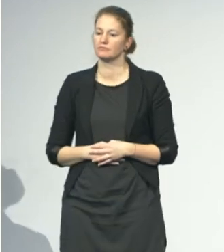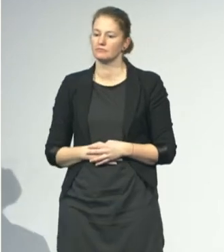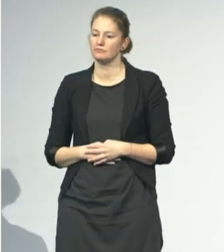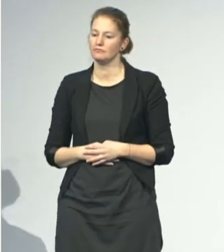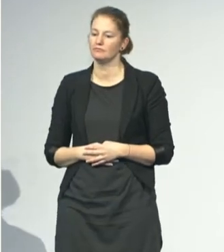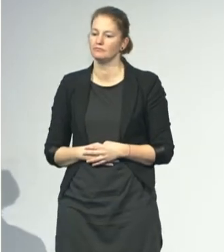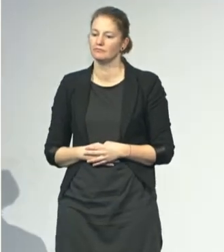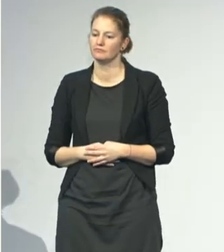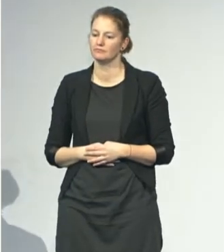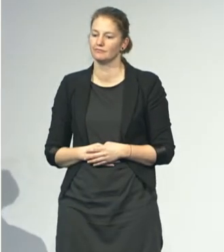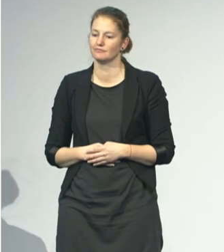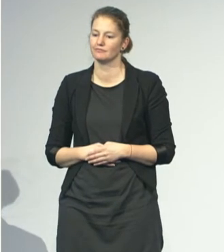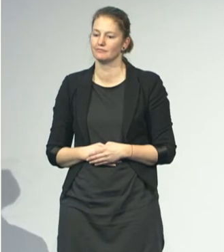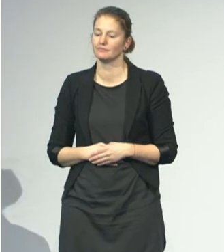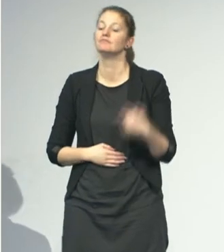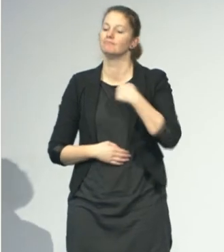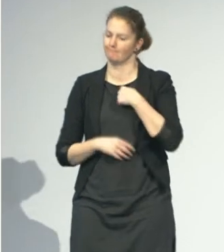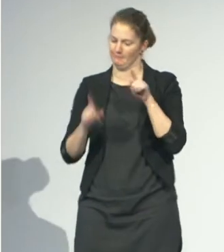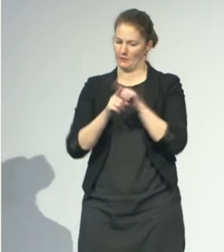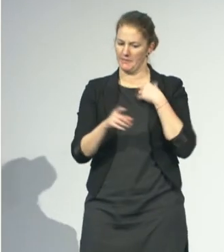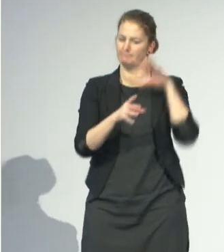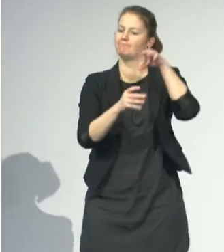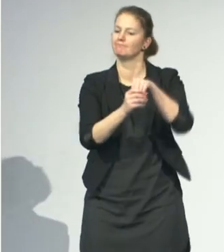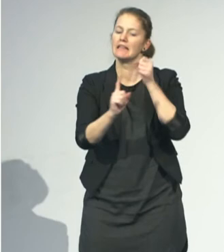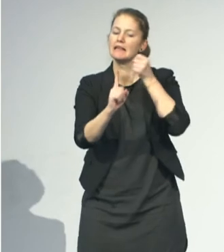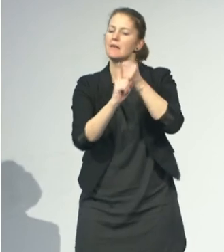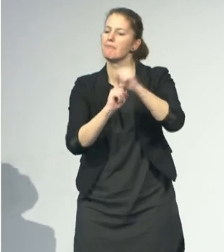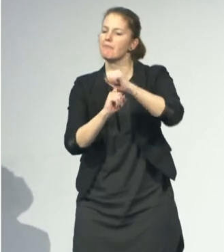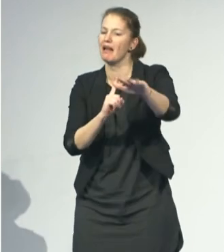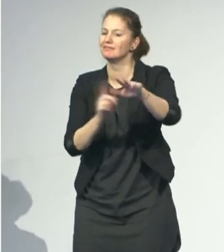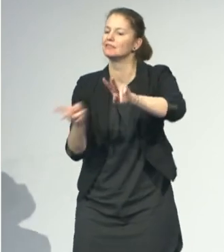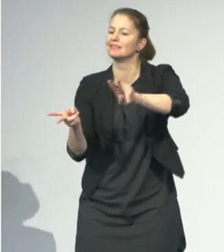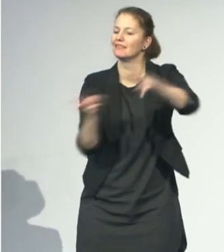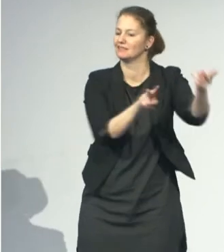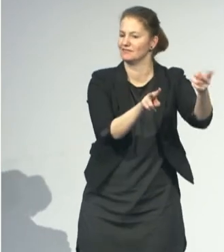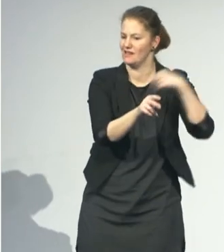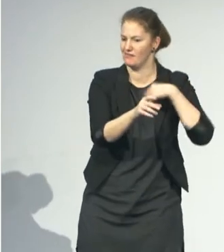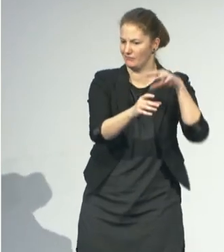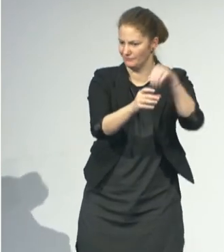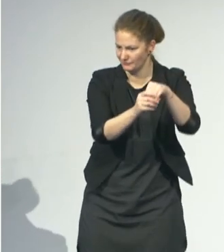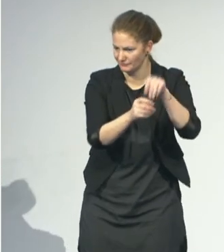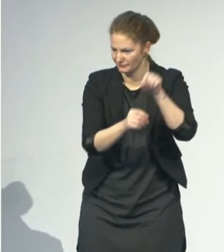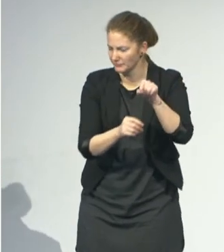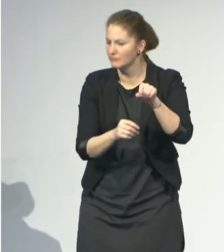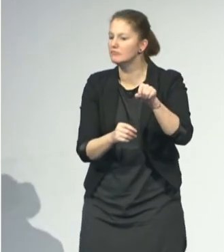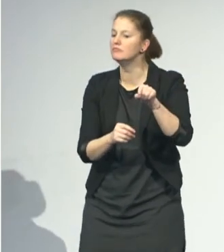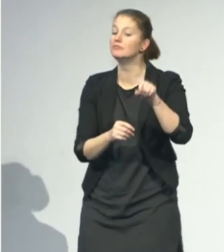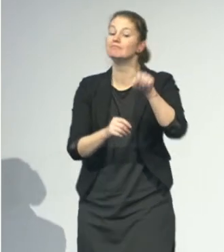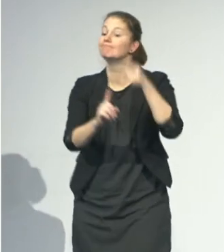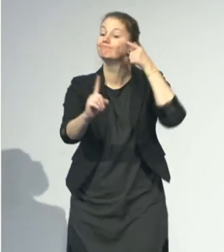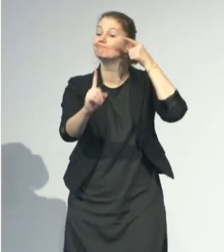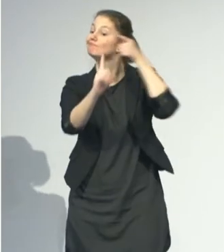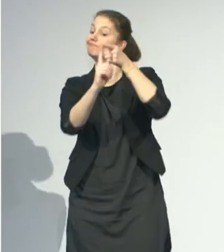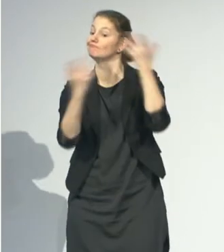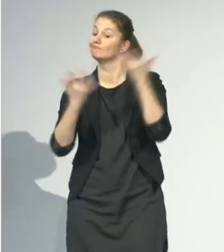agents. And the project has the objective to train young leaders with and without disability in the slums, favelas